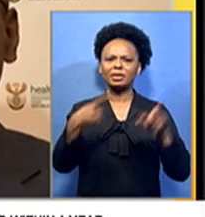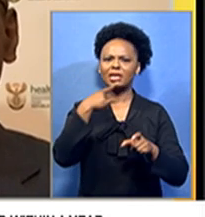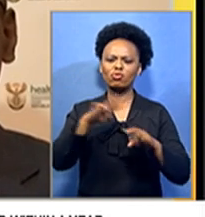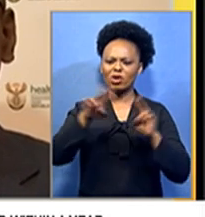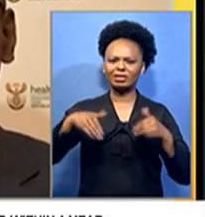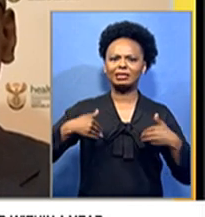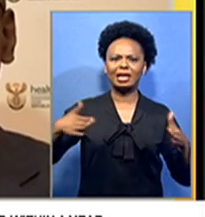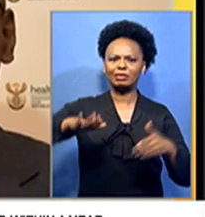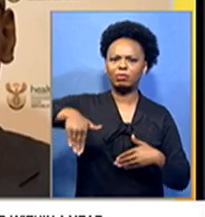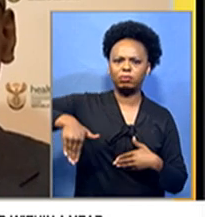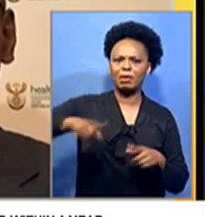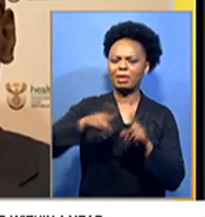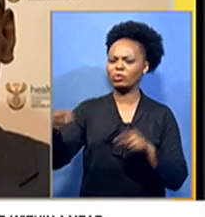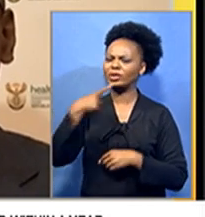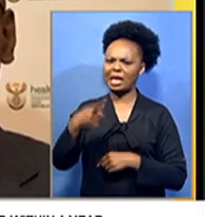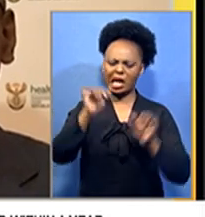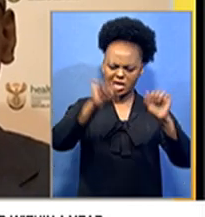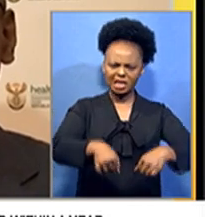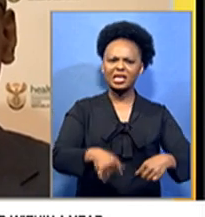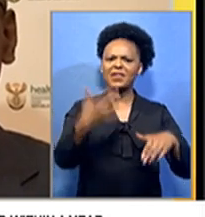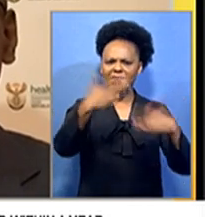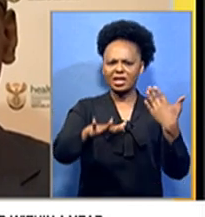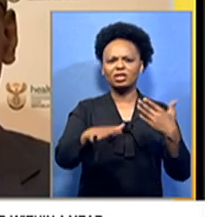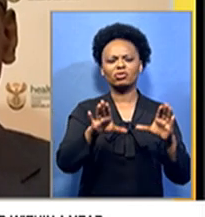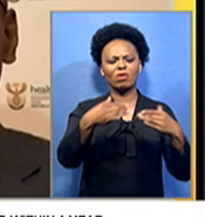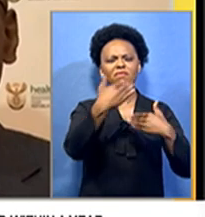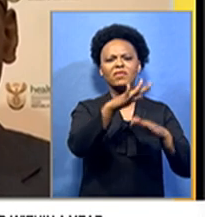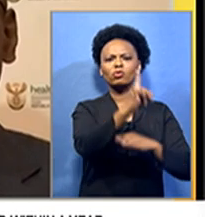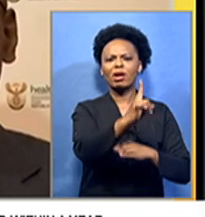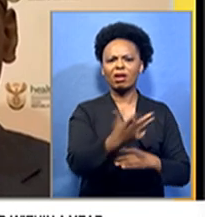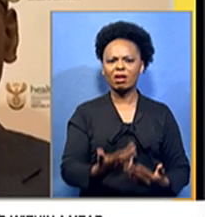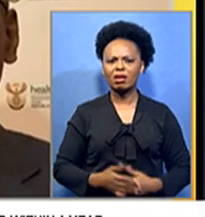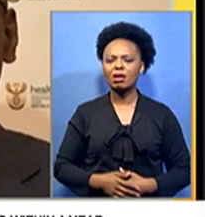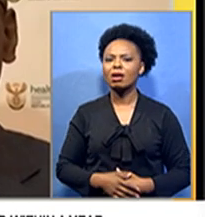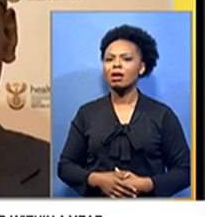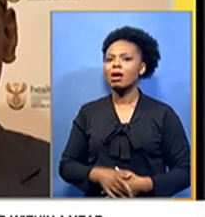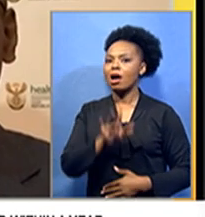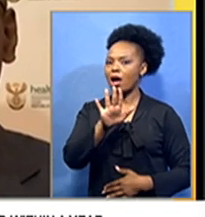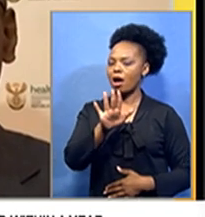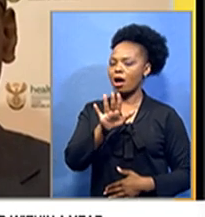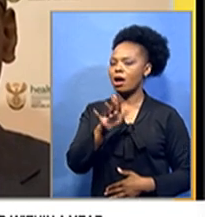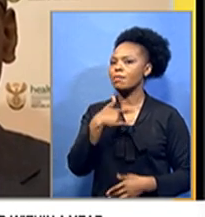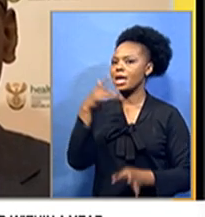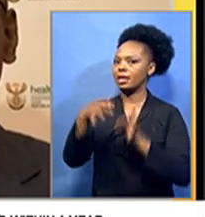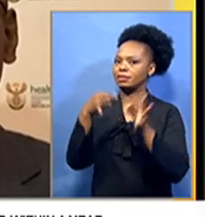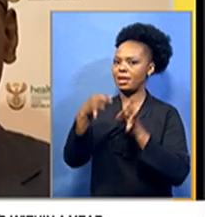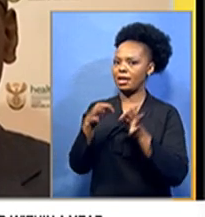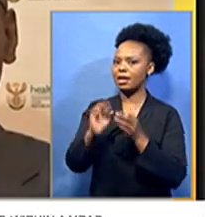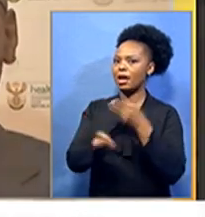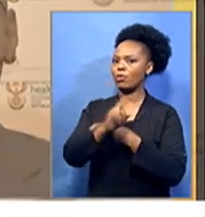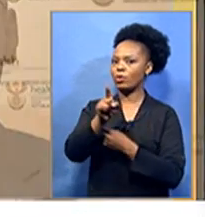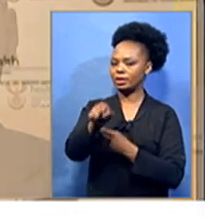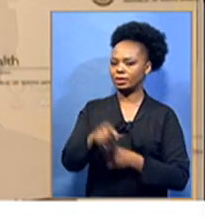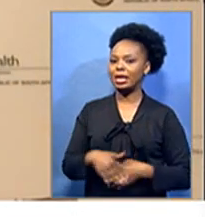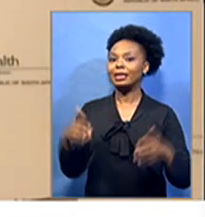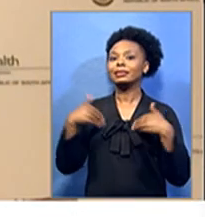saying yes, this is phase one. Let me just explain a little bit what's happening here. We needed to start